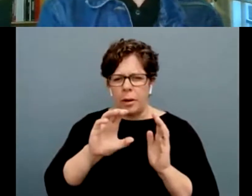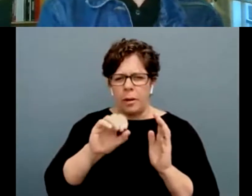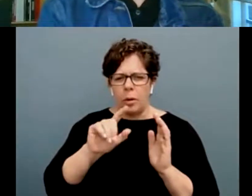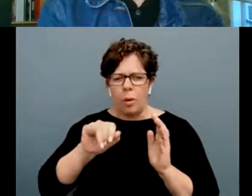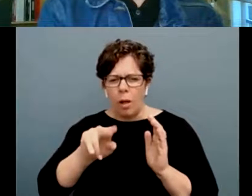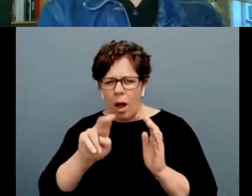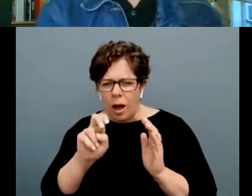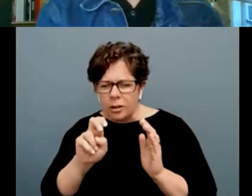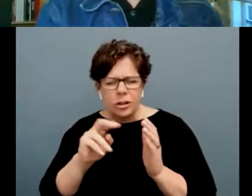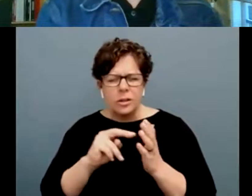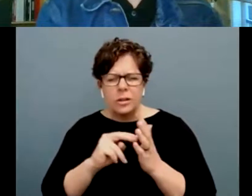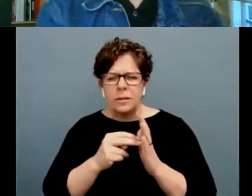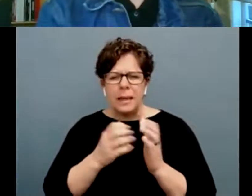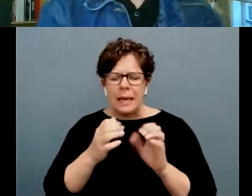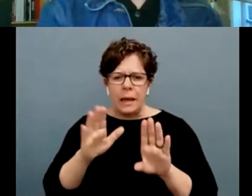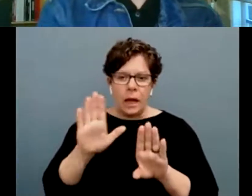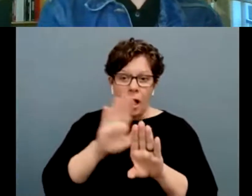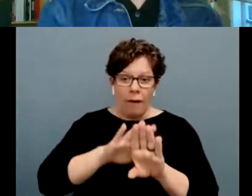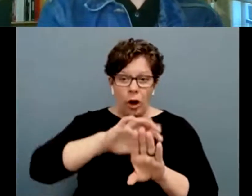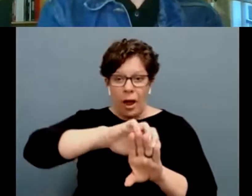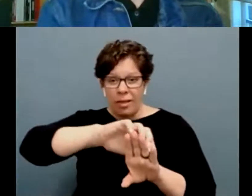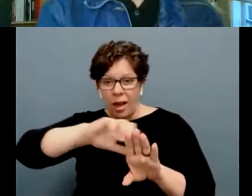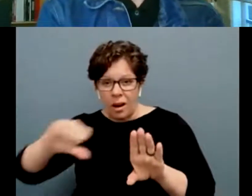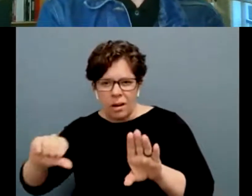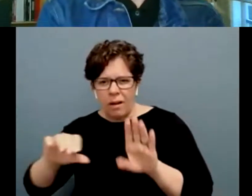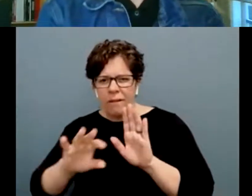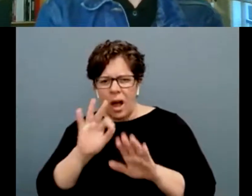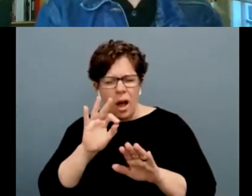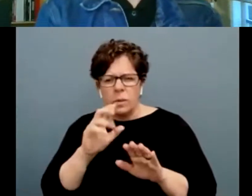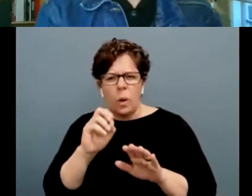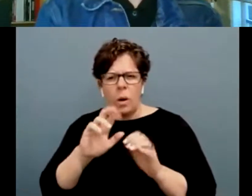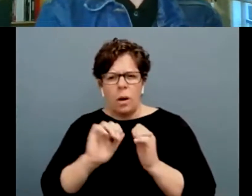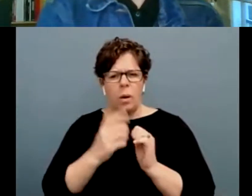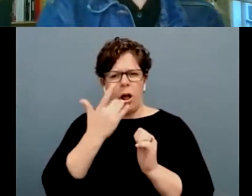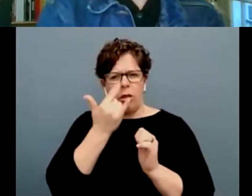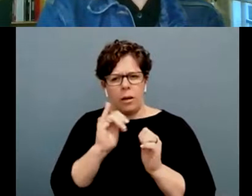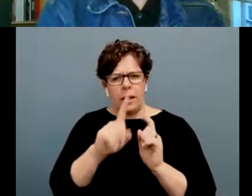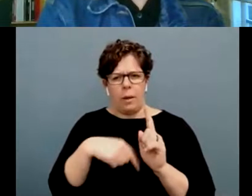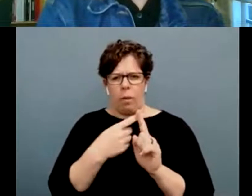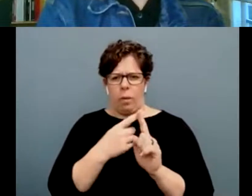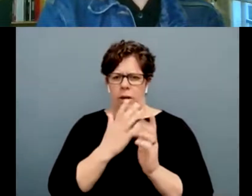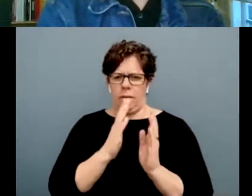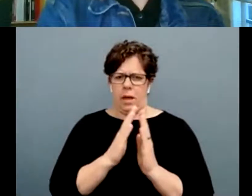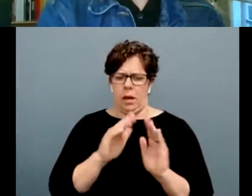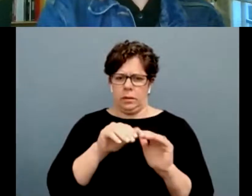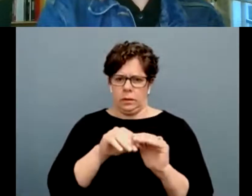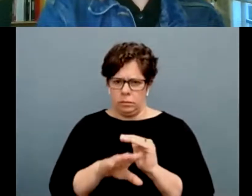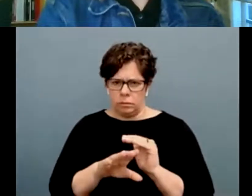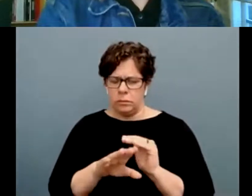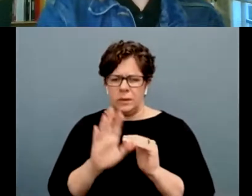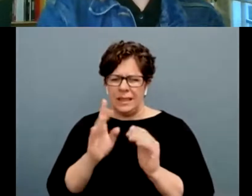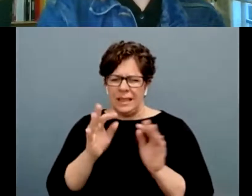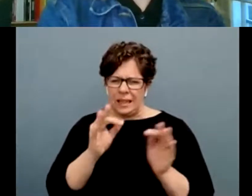collage, if there was anything on top of it before it was uncovered? Maybe just chat a little bit more about what